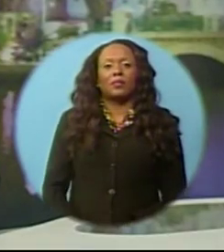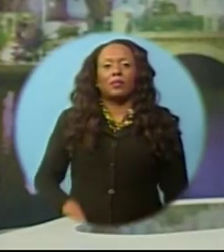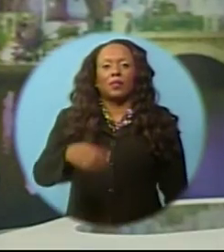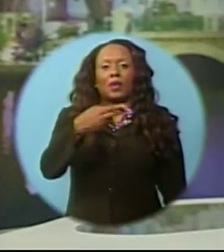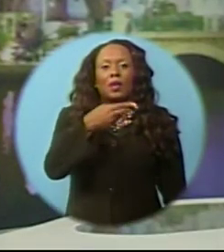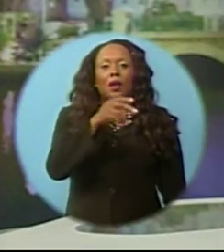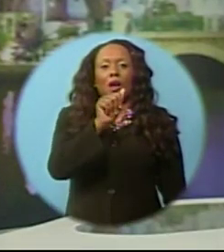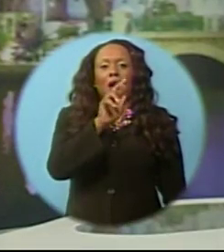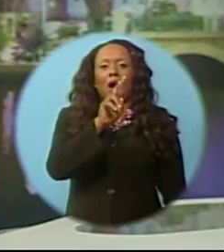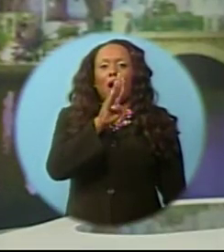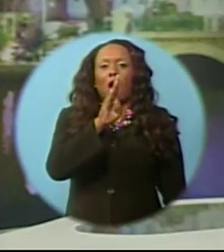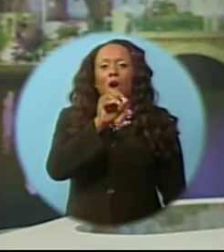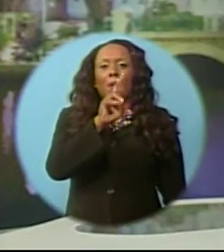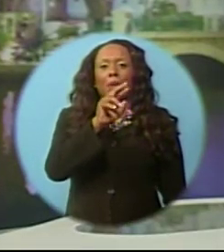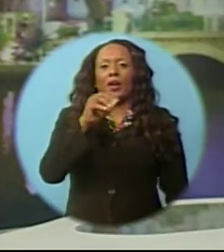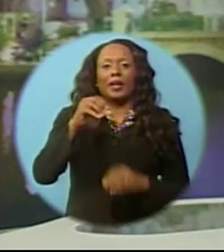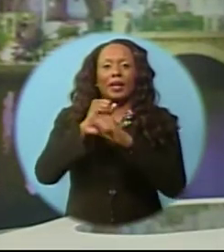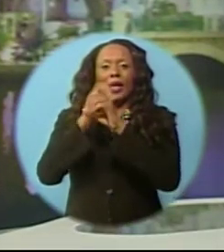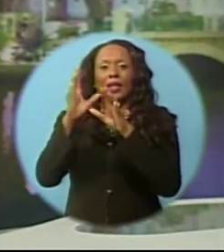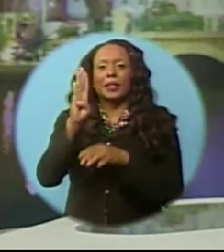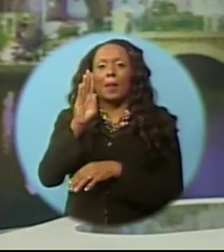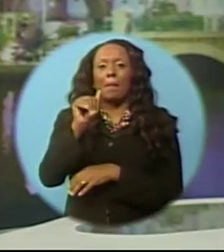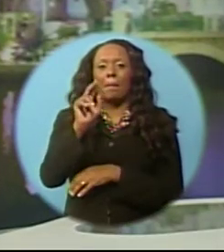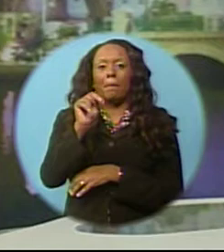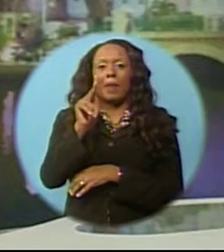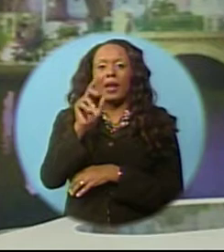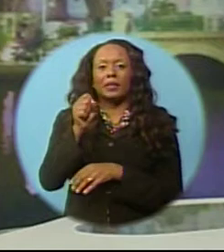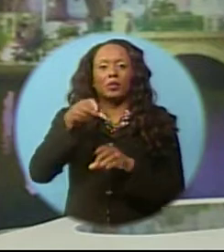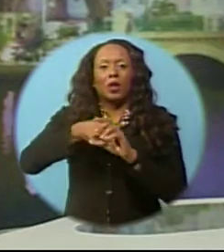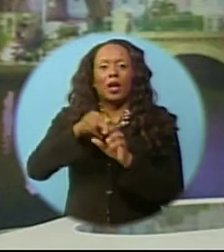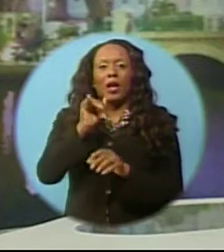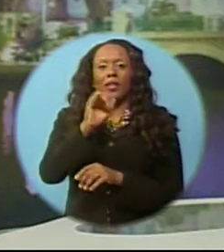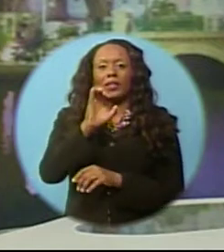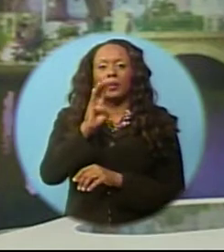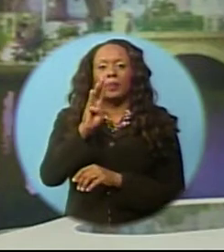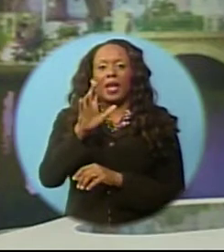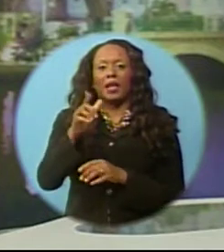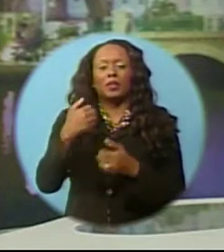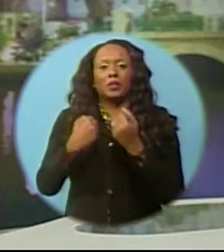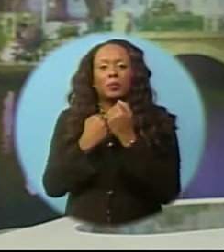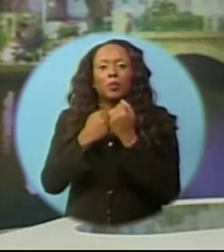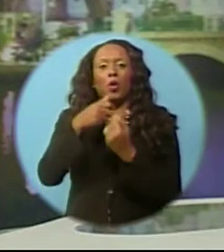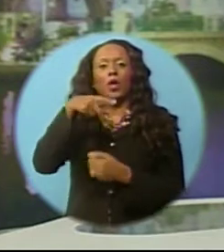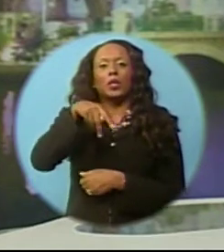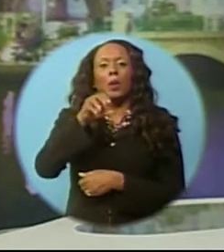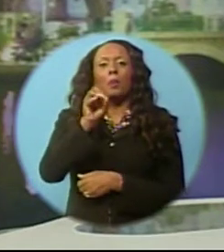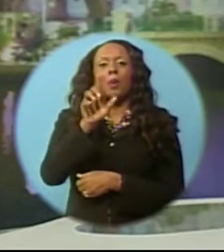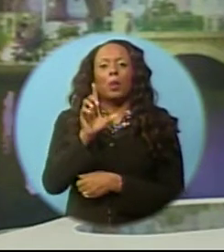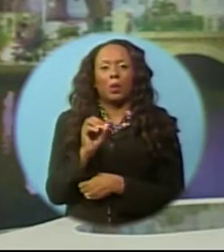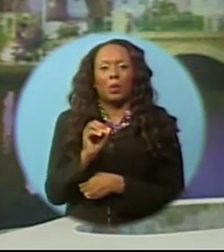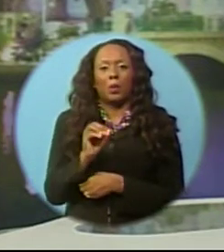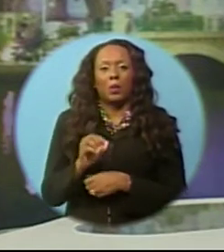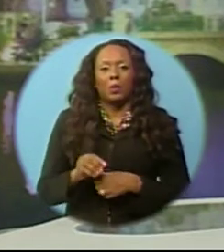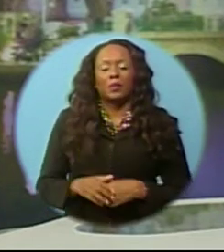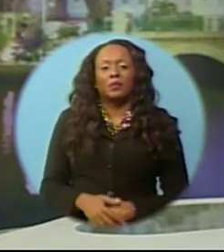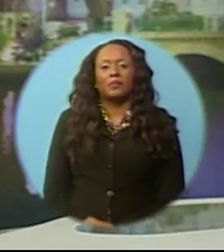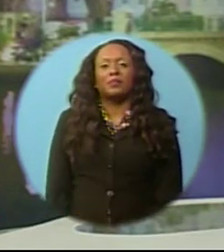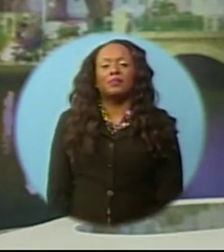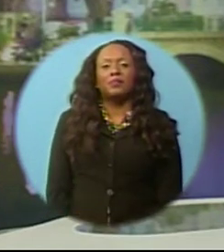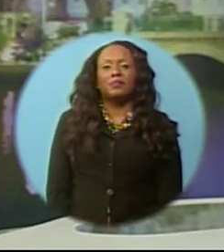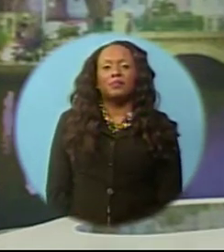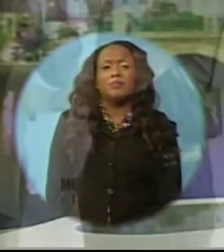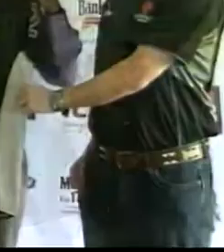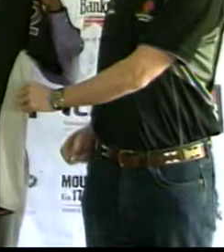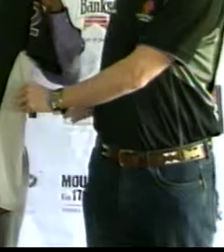Lights, Banks and Piper Heisick have joined ICBL to support the 10-day tournament. ICBL's Alex Tasker believes that